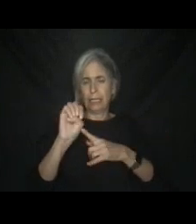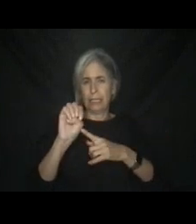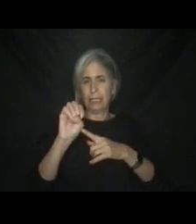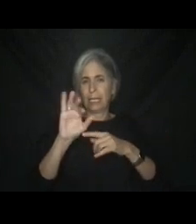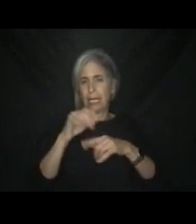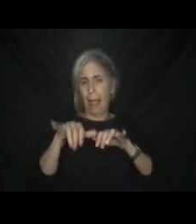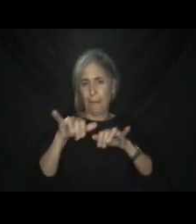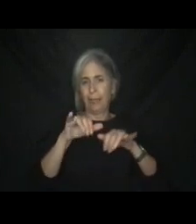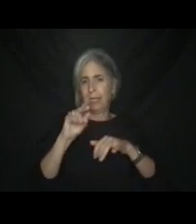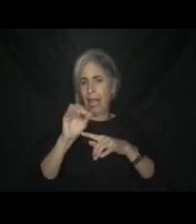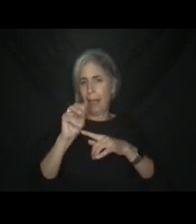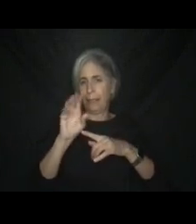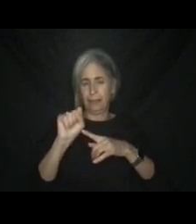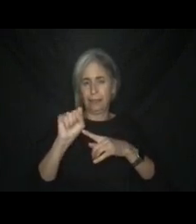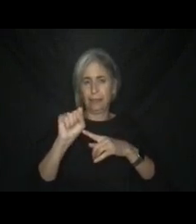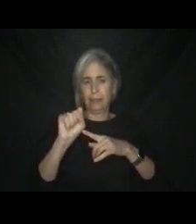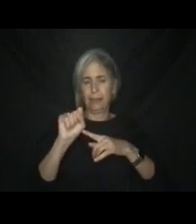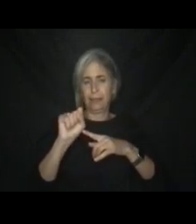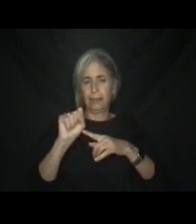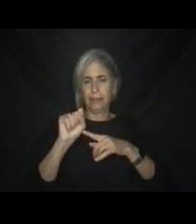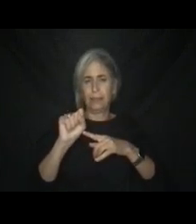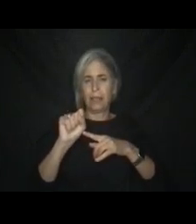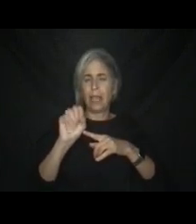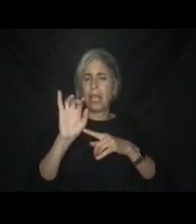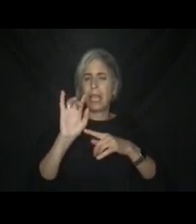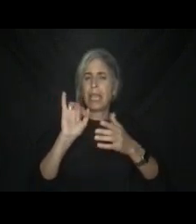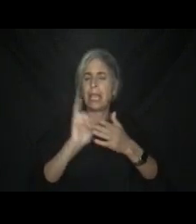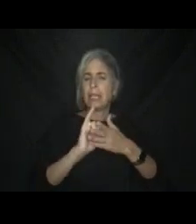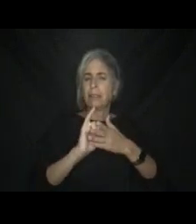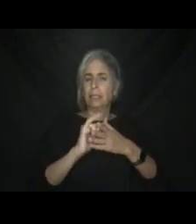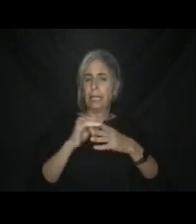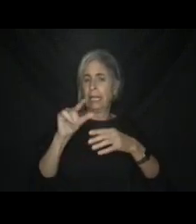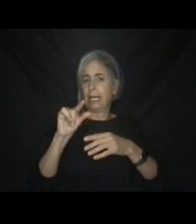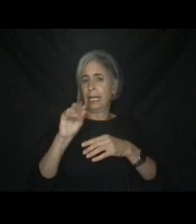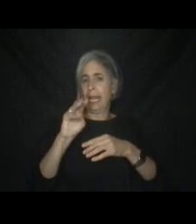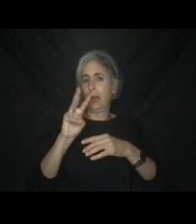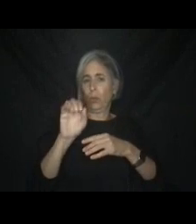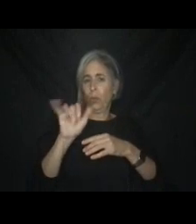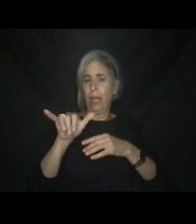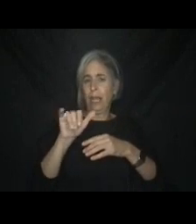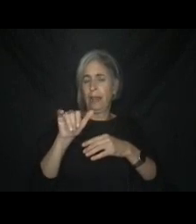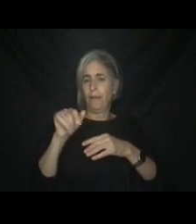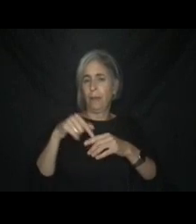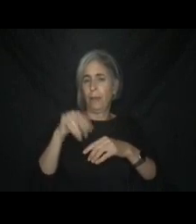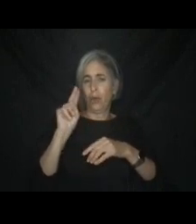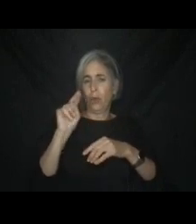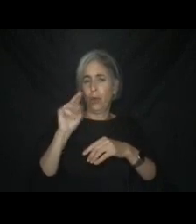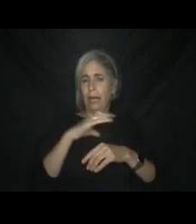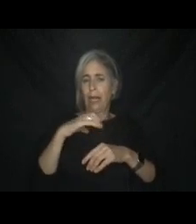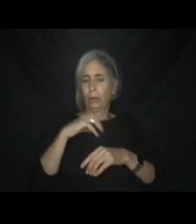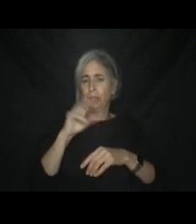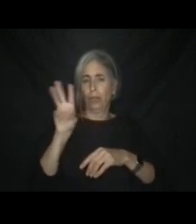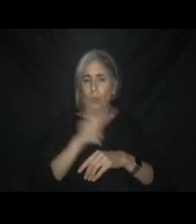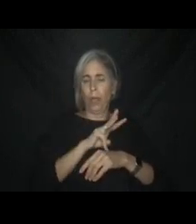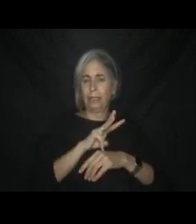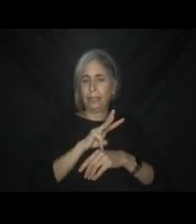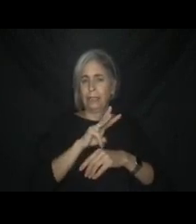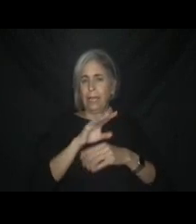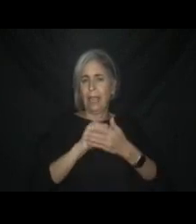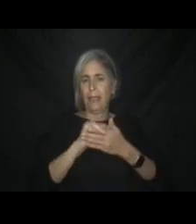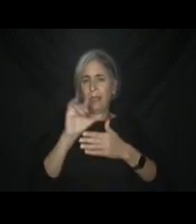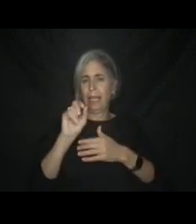north of Renaissance Drive. It's bounded by Gateway Boulevard to the north, Congress Avenue to the west, and the E4 Canal to